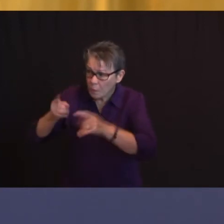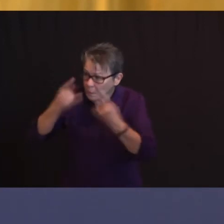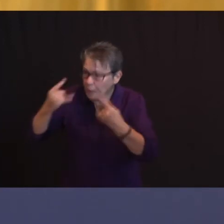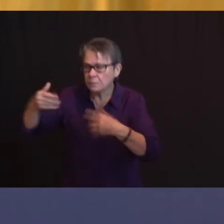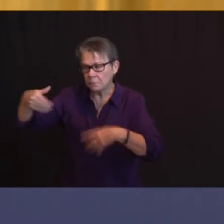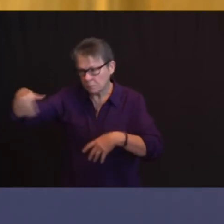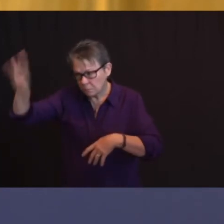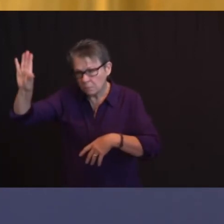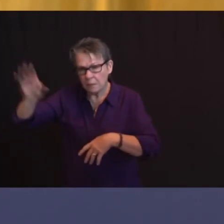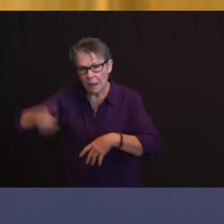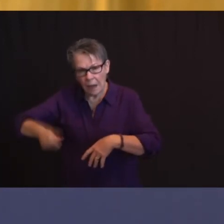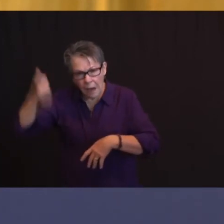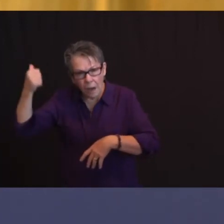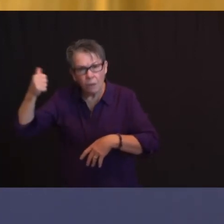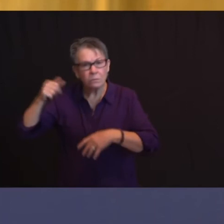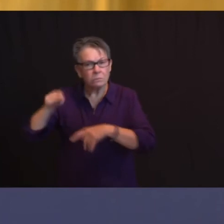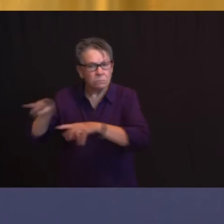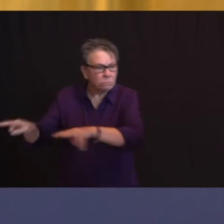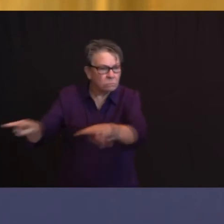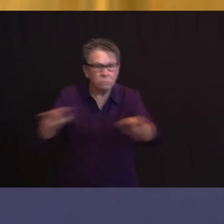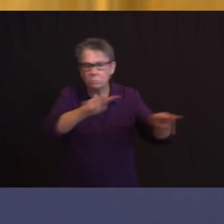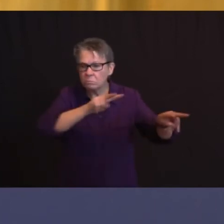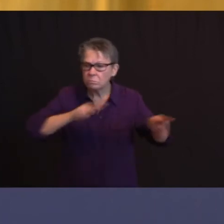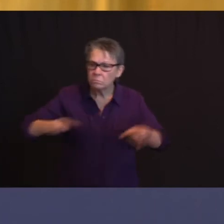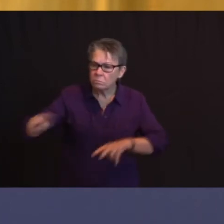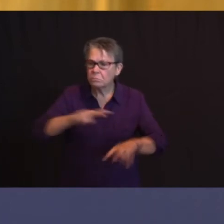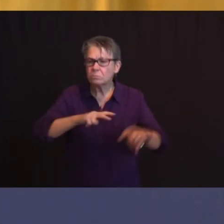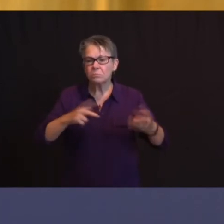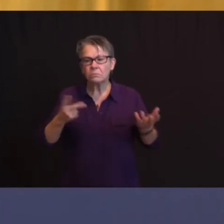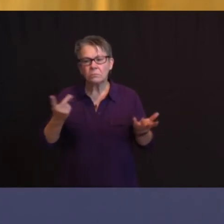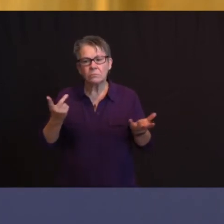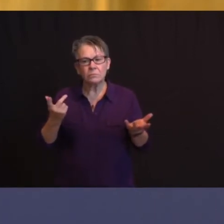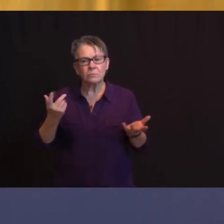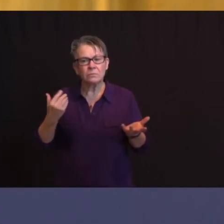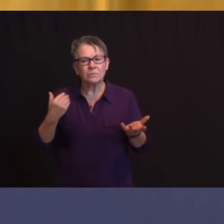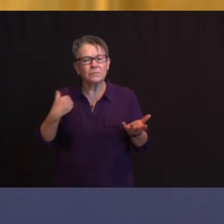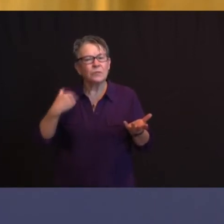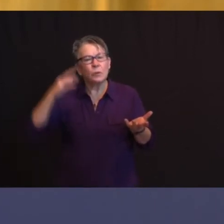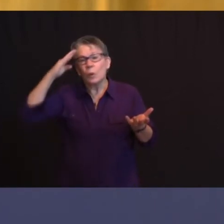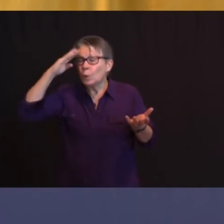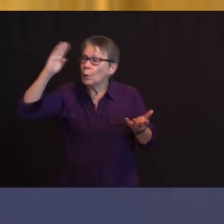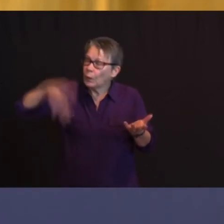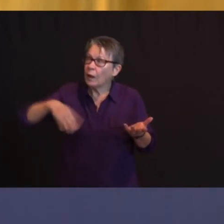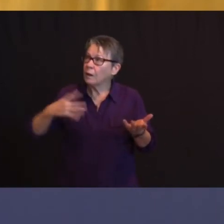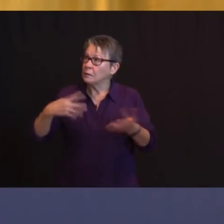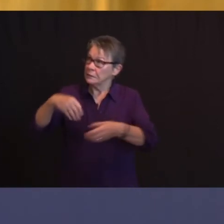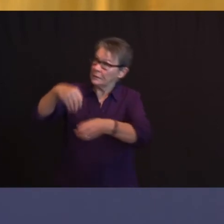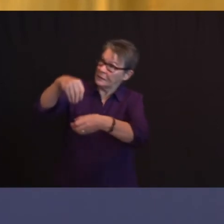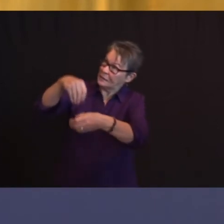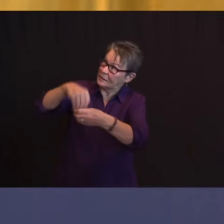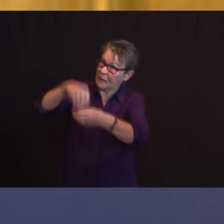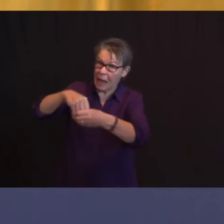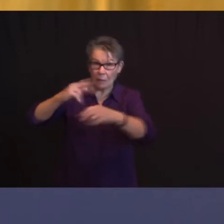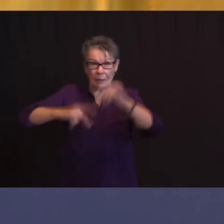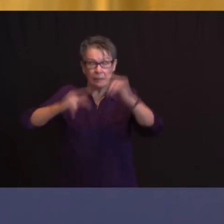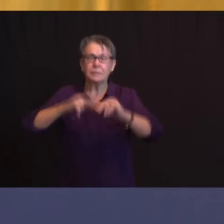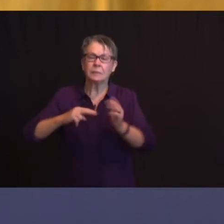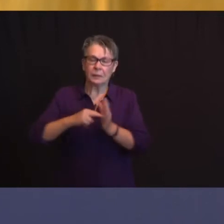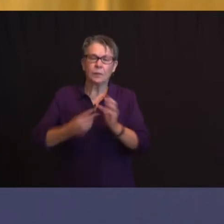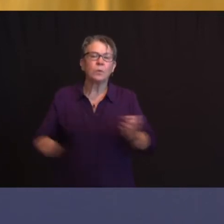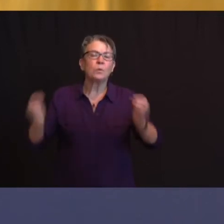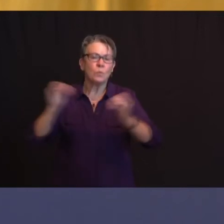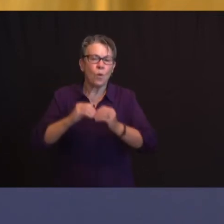are indoors conducting an activity? Yes, but that's the sort of risk Judy referred to a minute ago. There's a certain amount of risk we're prepared to take on. We